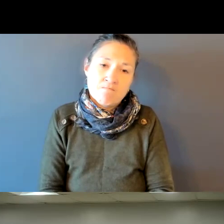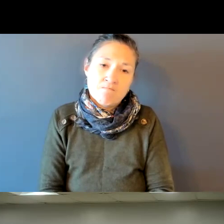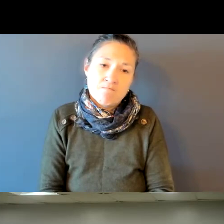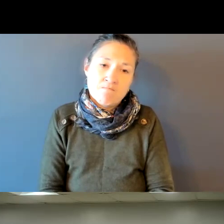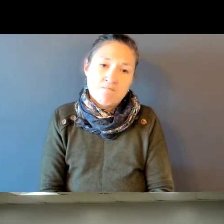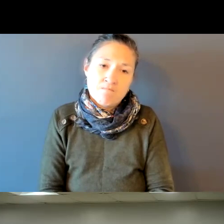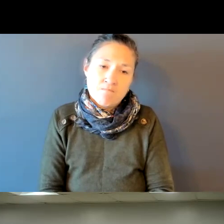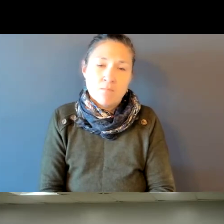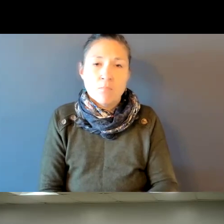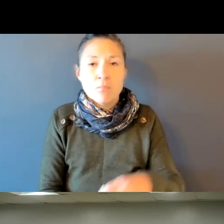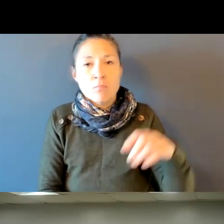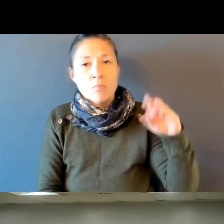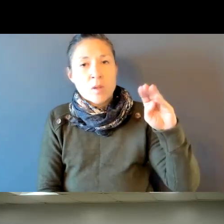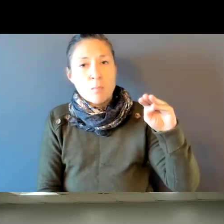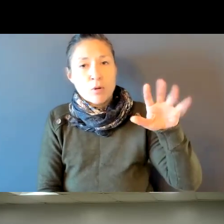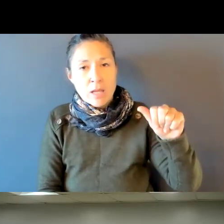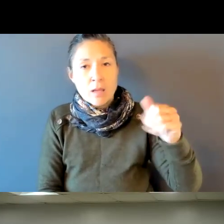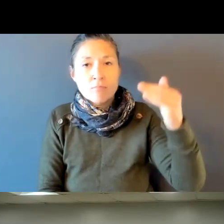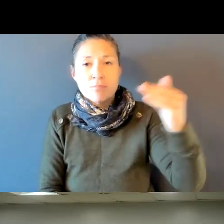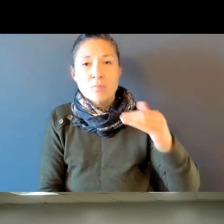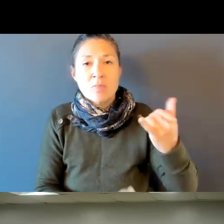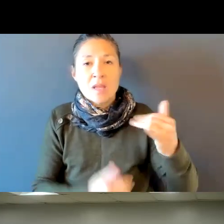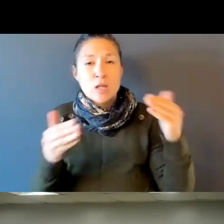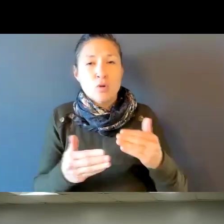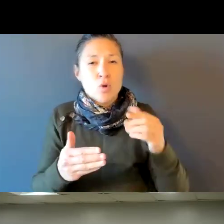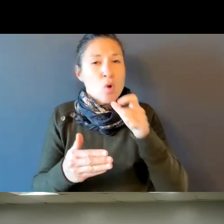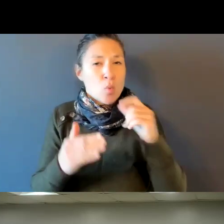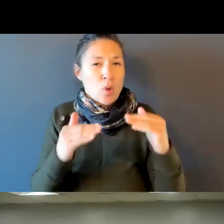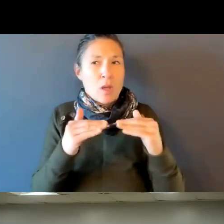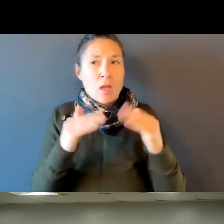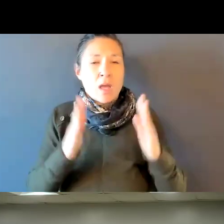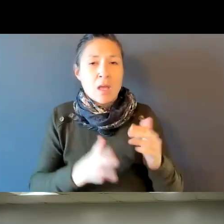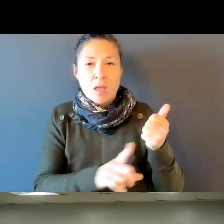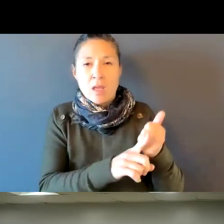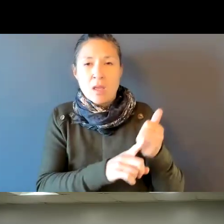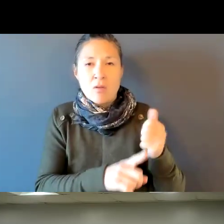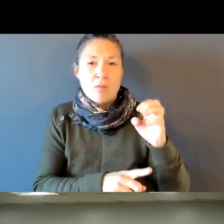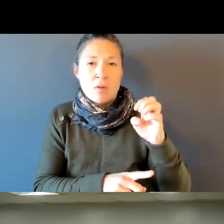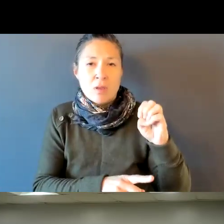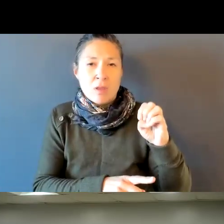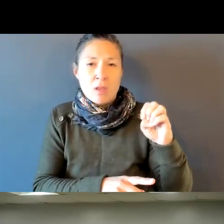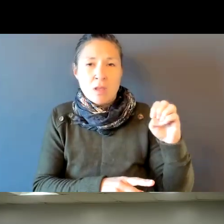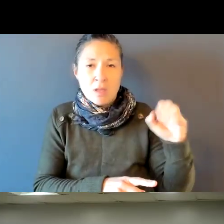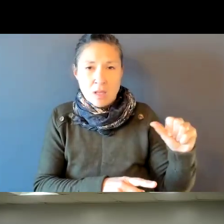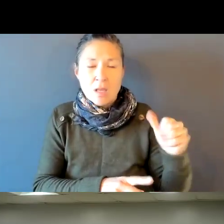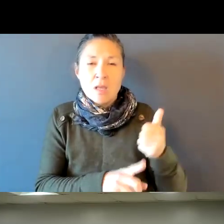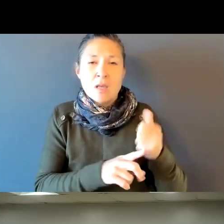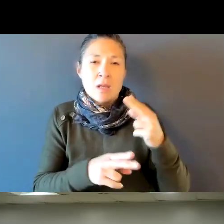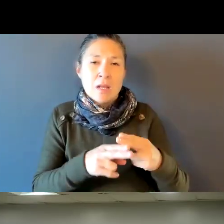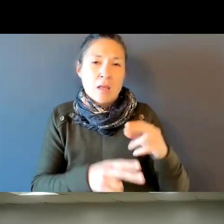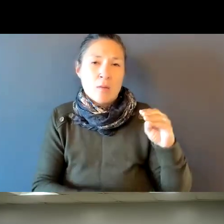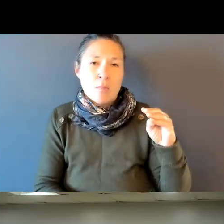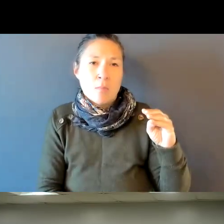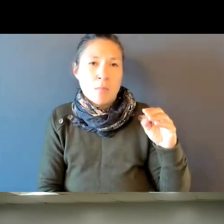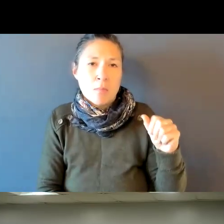And now I'd like to introduce one of our colleagues from EEA, Martha Grover, who